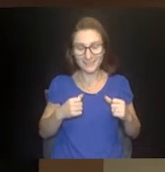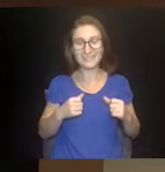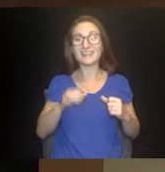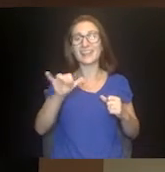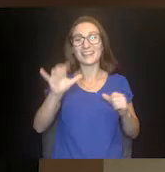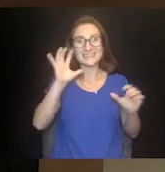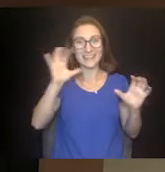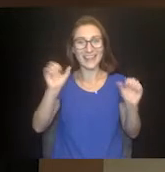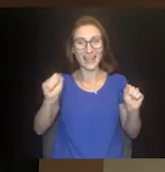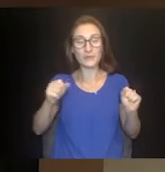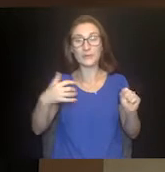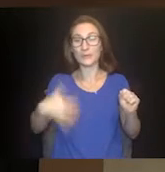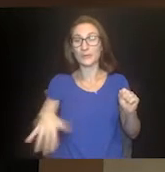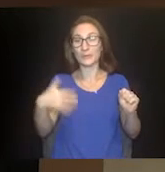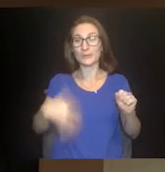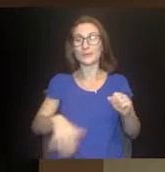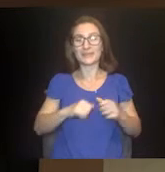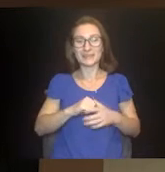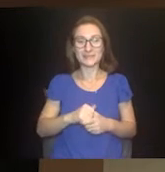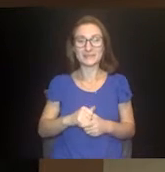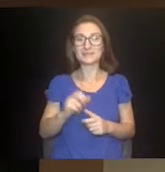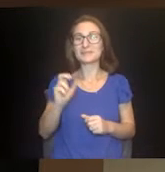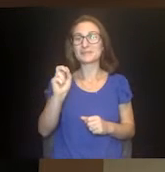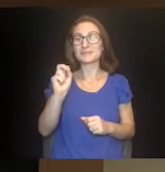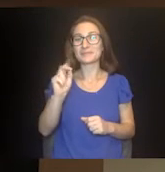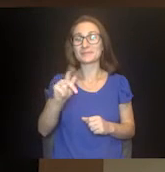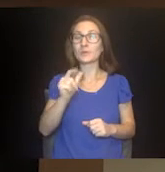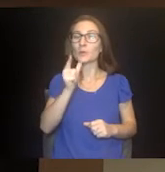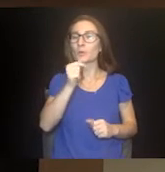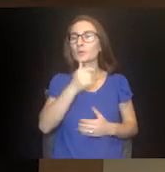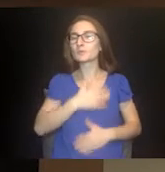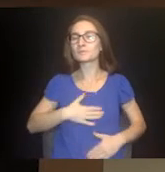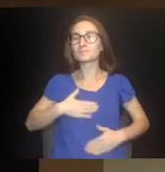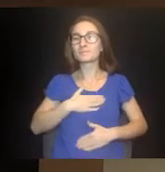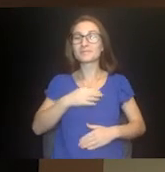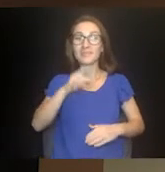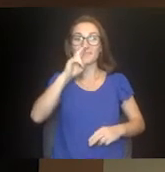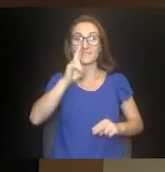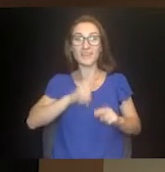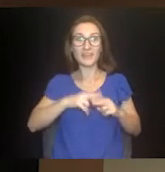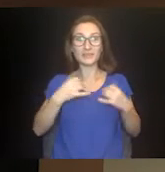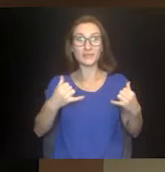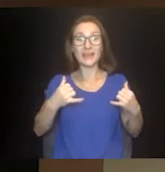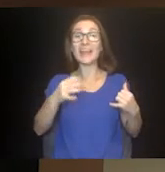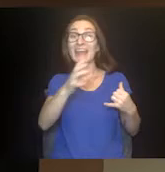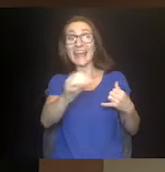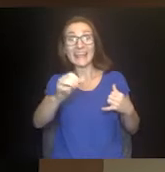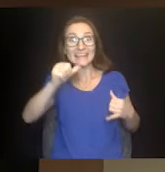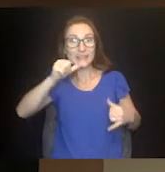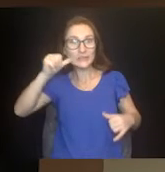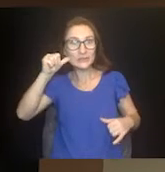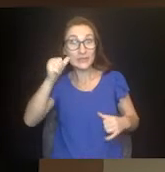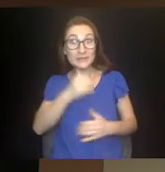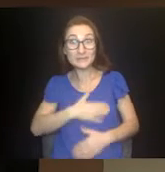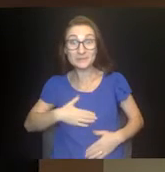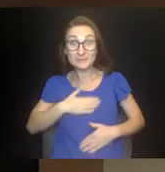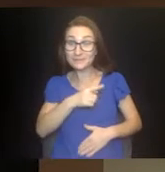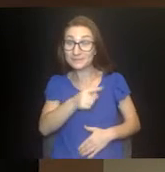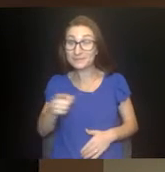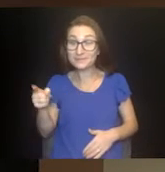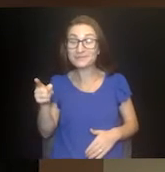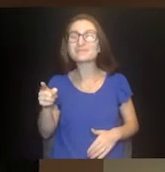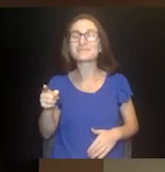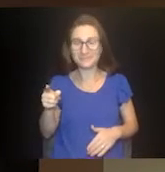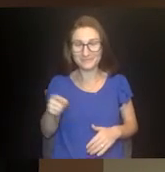Woo. That's a little bit loud. Woo. All right, so who else had fun today? And